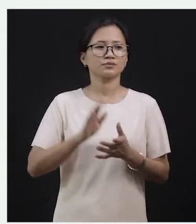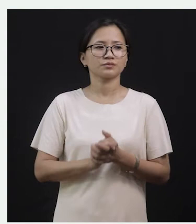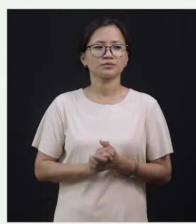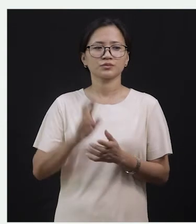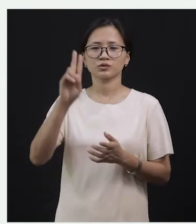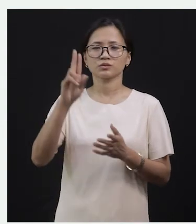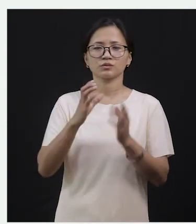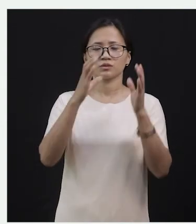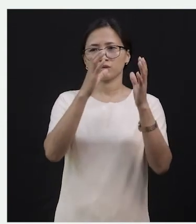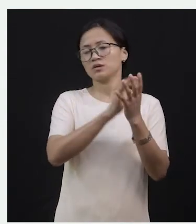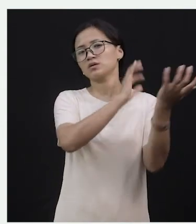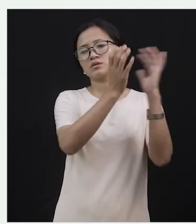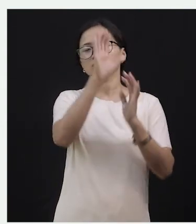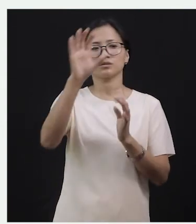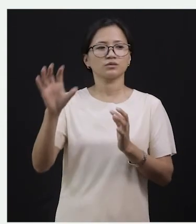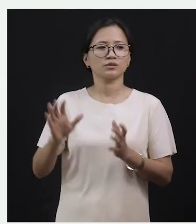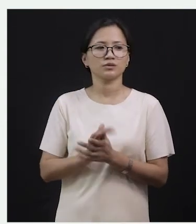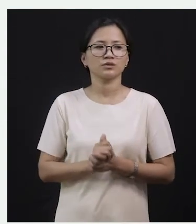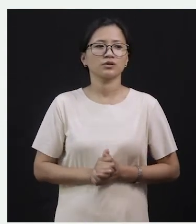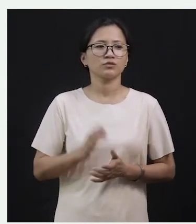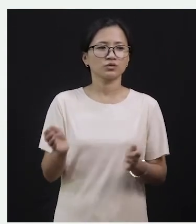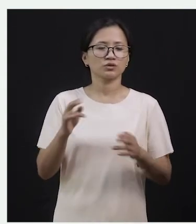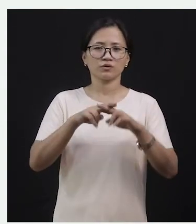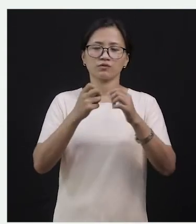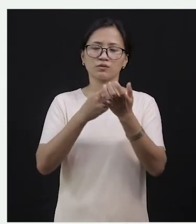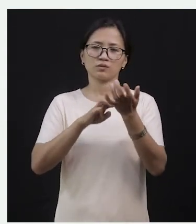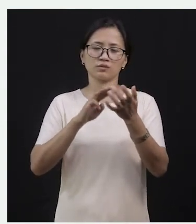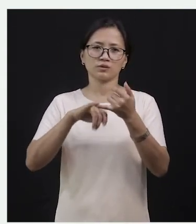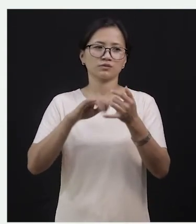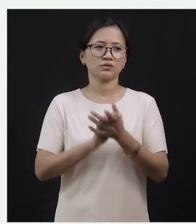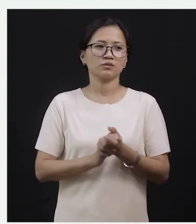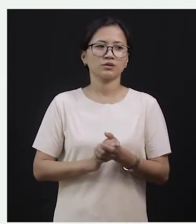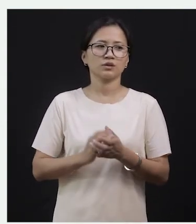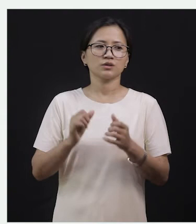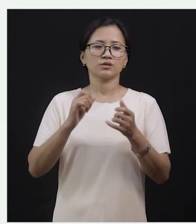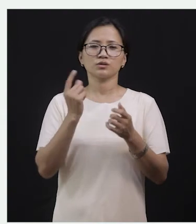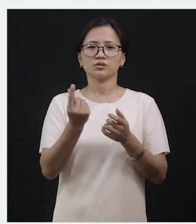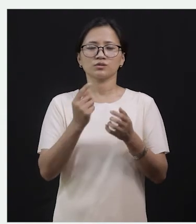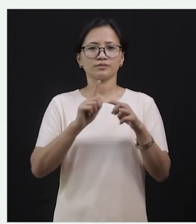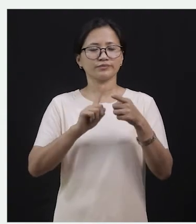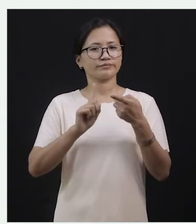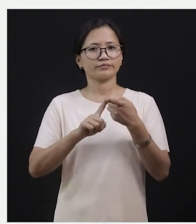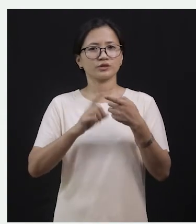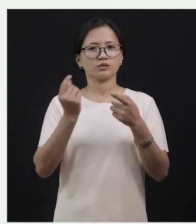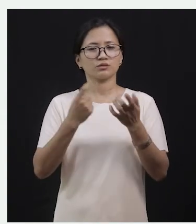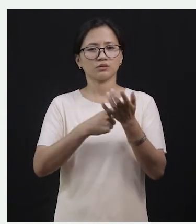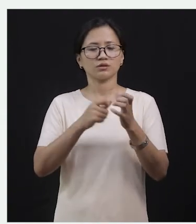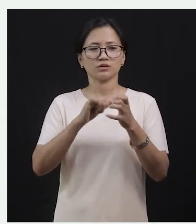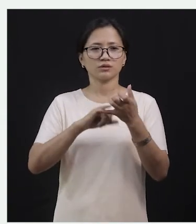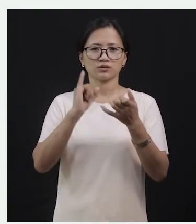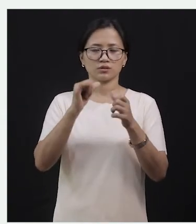two continents which form Eurasia. So there are two continents, they are very close to one